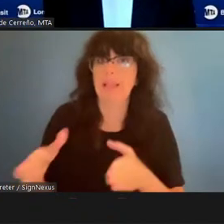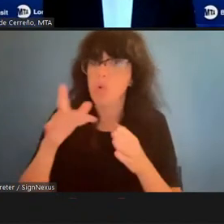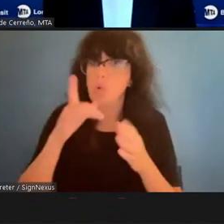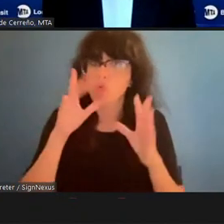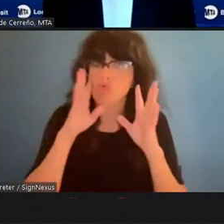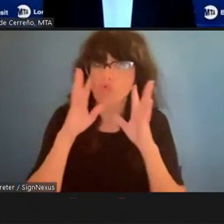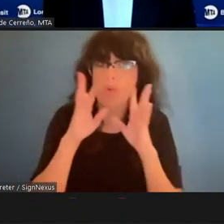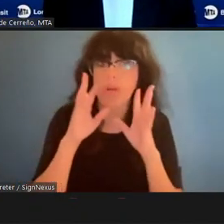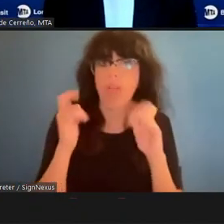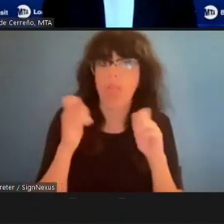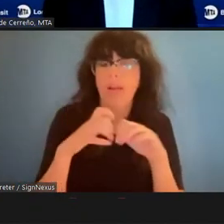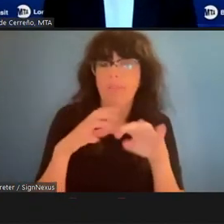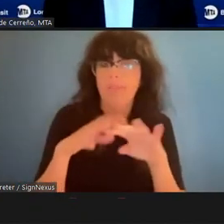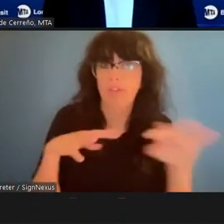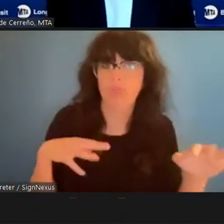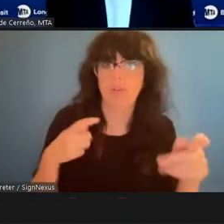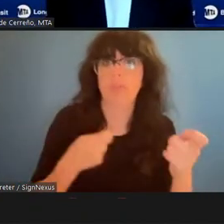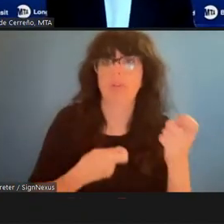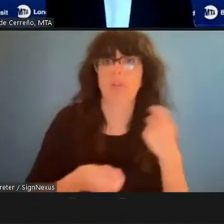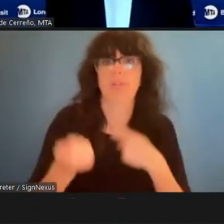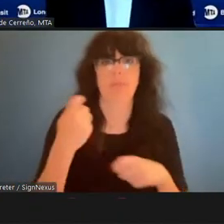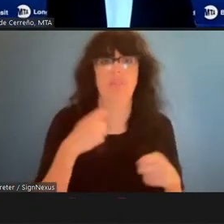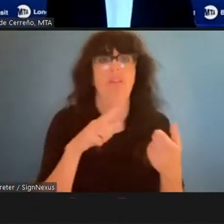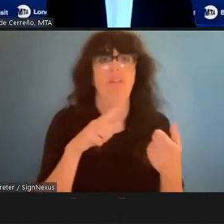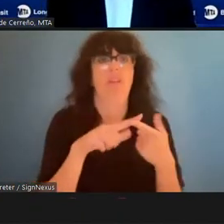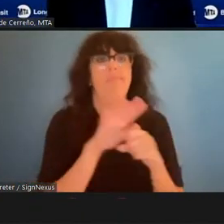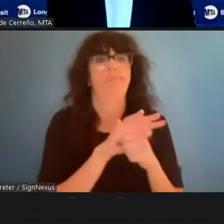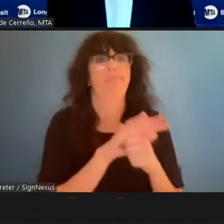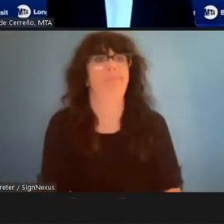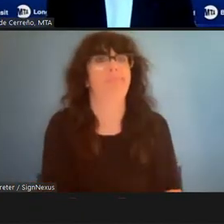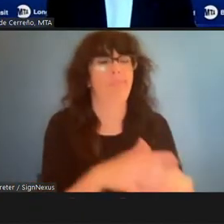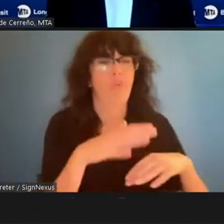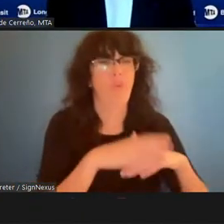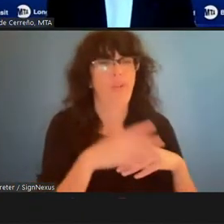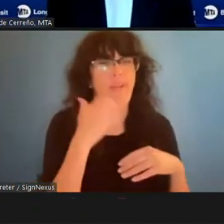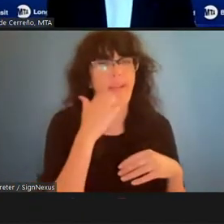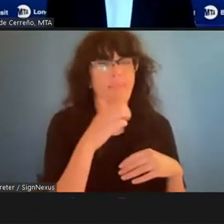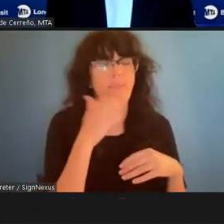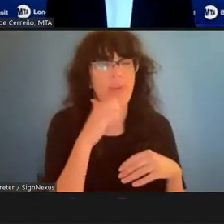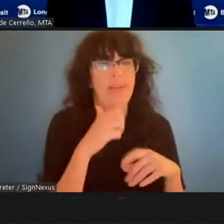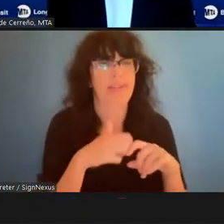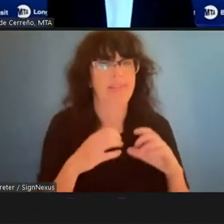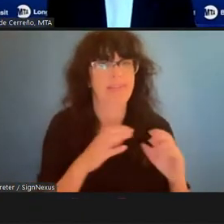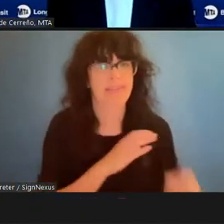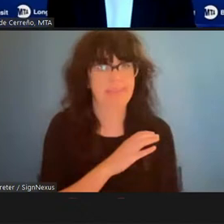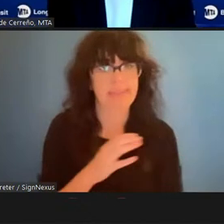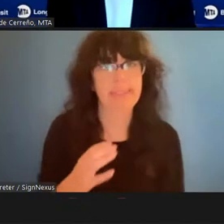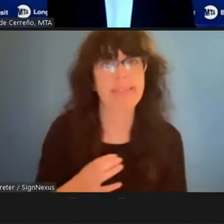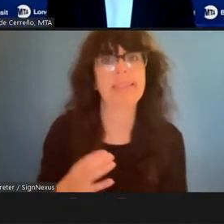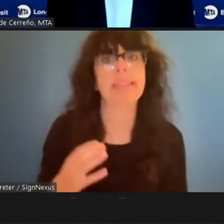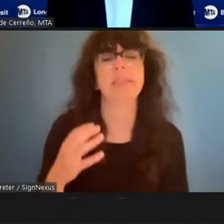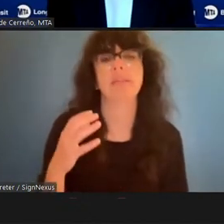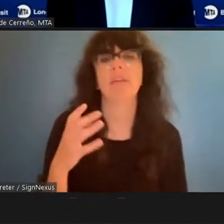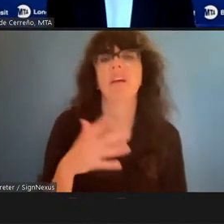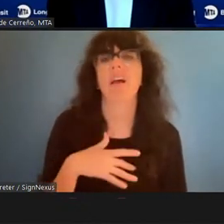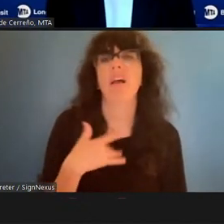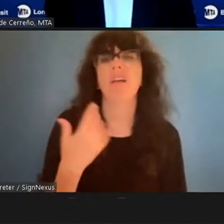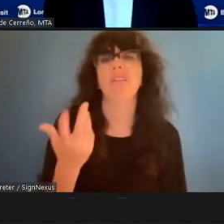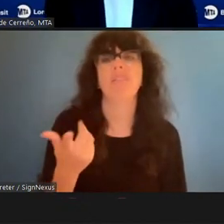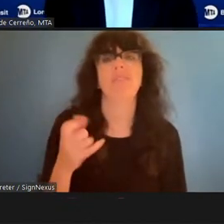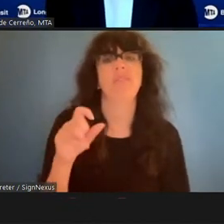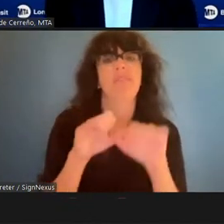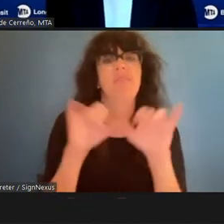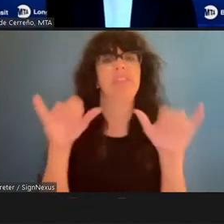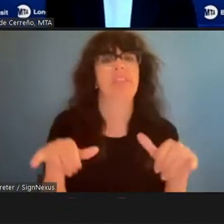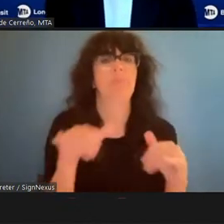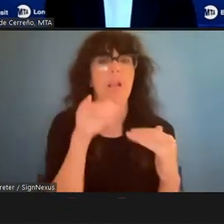than imposing upon everyday citizens this all being said i think this is a scheme and it's unfair